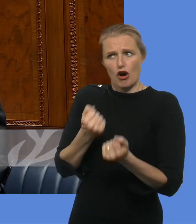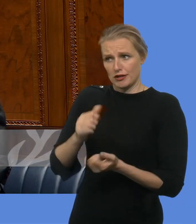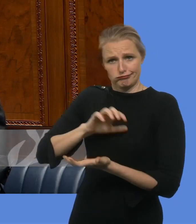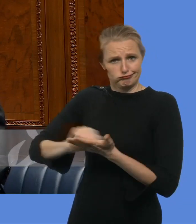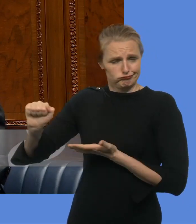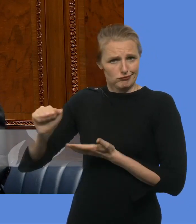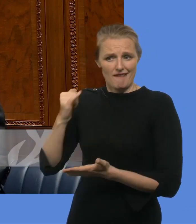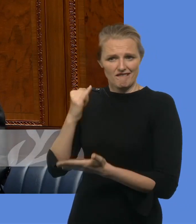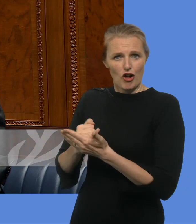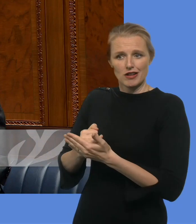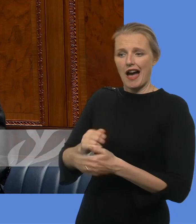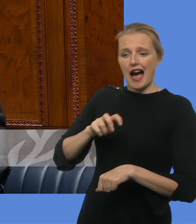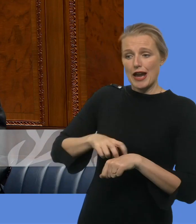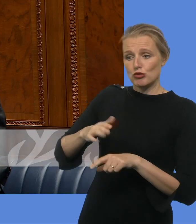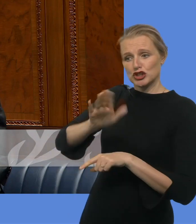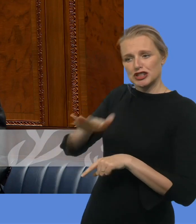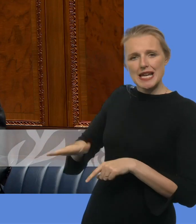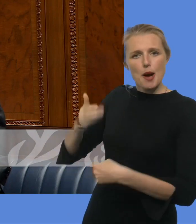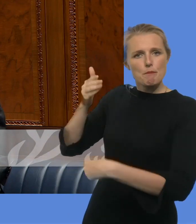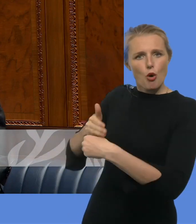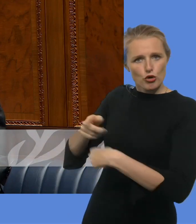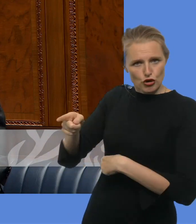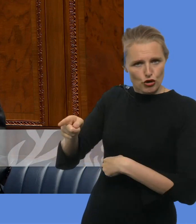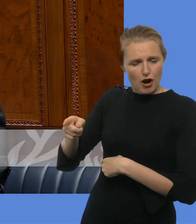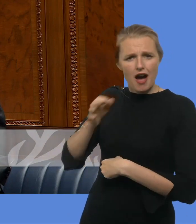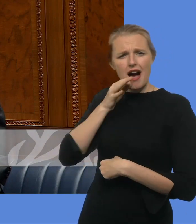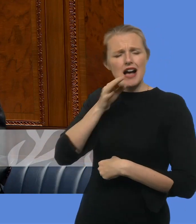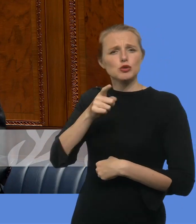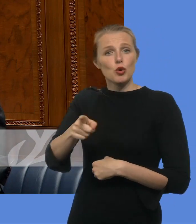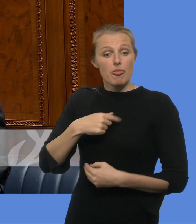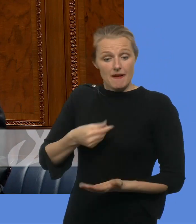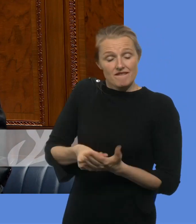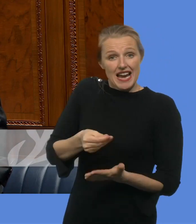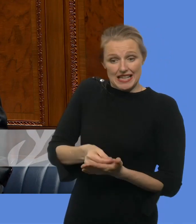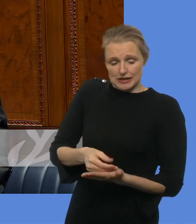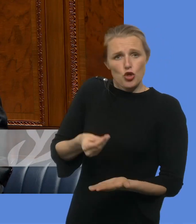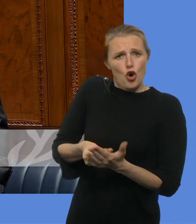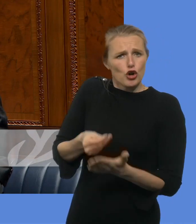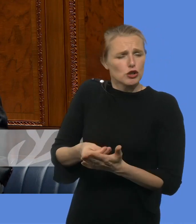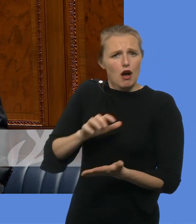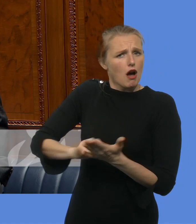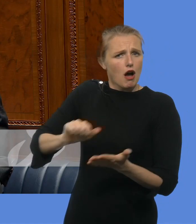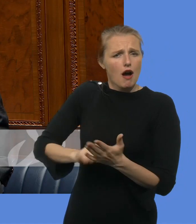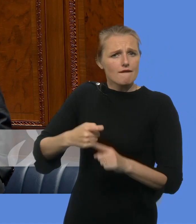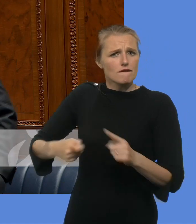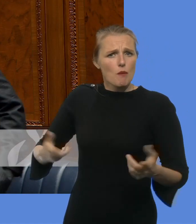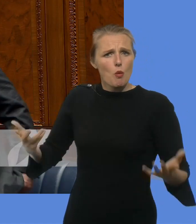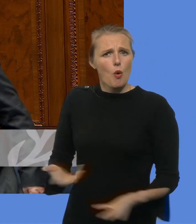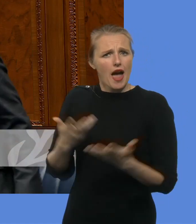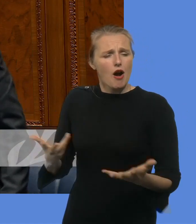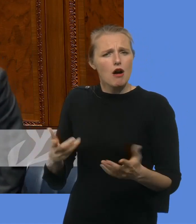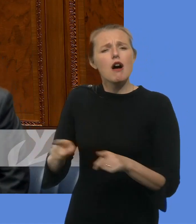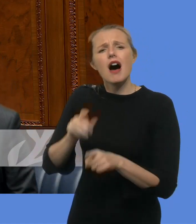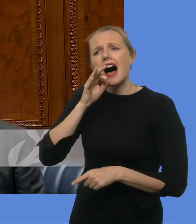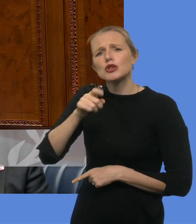knock-on financial consequence, or are all those costs still going to come out of the block grant? And how do her accounting officers deal with that